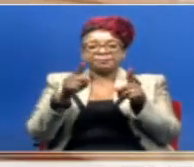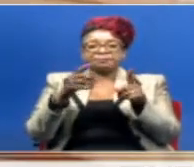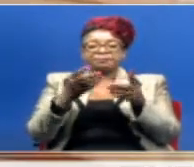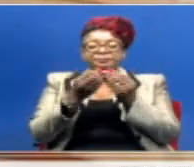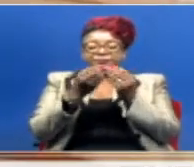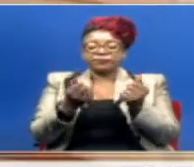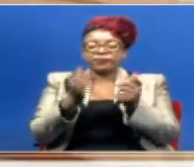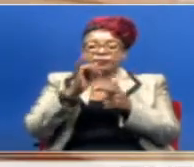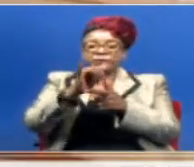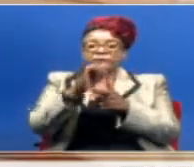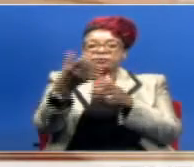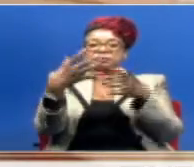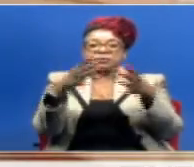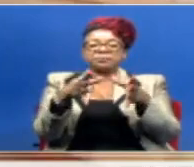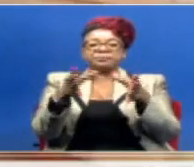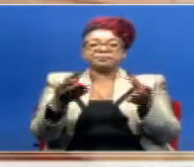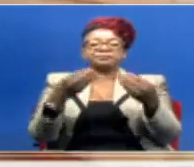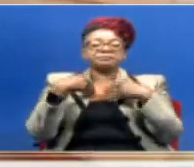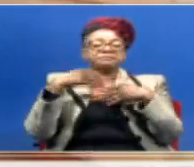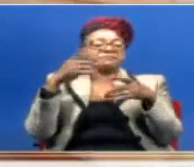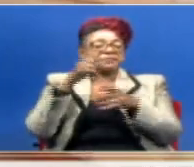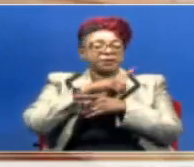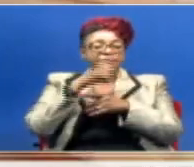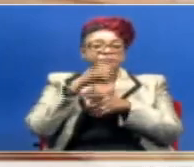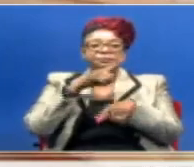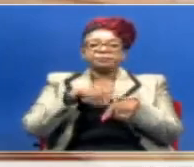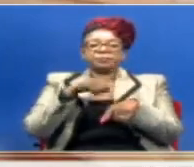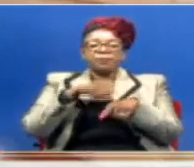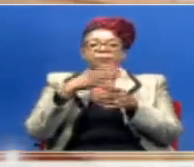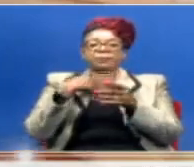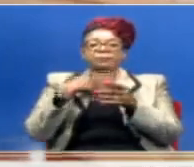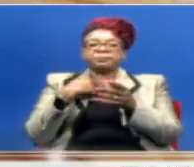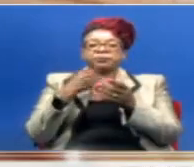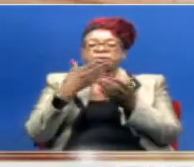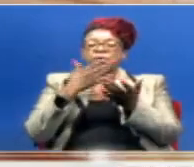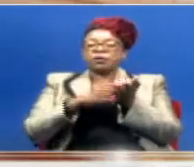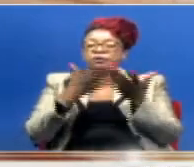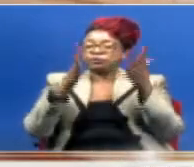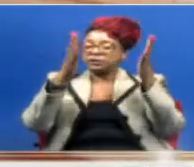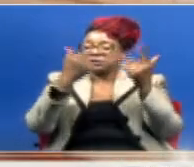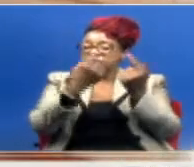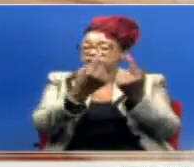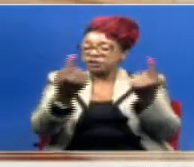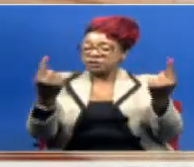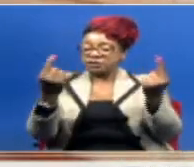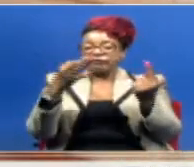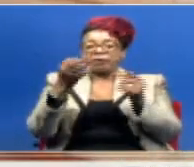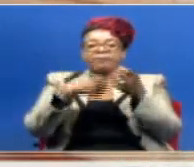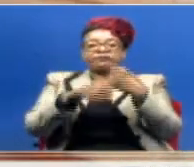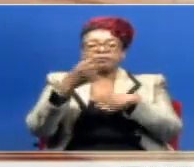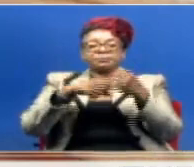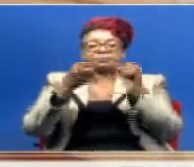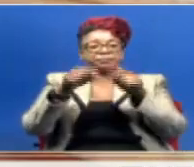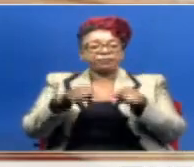They have given us a tough time, and I'd just like to congratulate each and every individual for the sterling performance today. And for